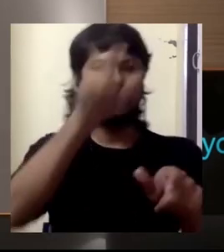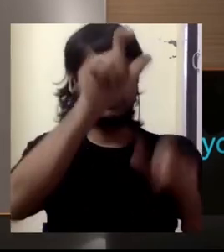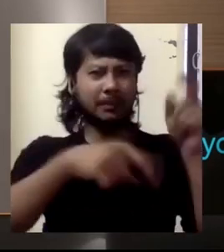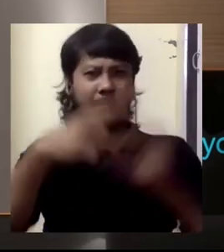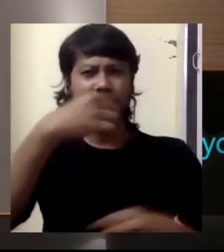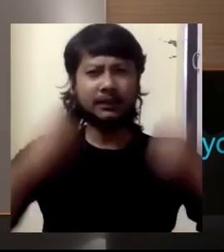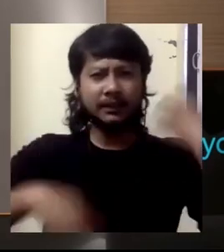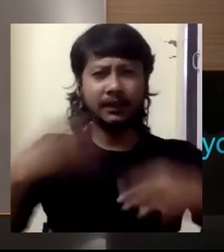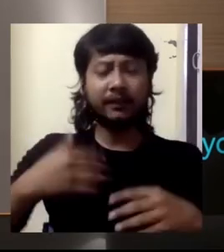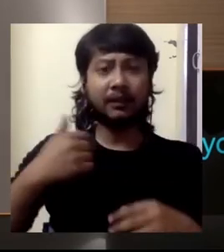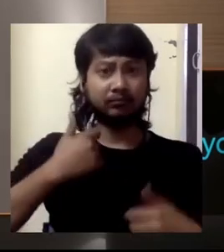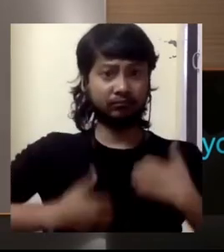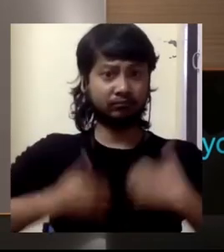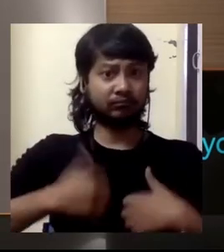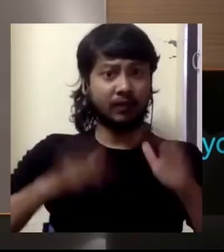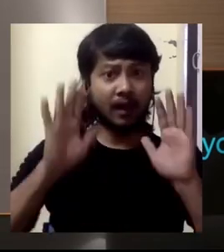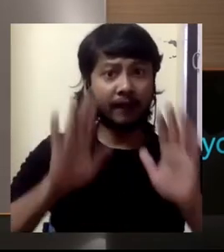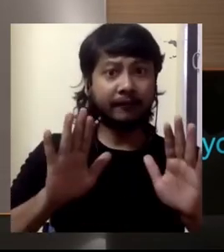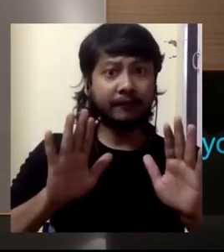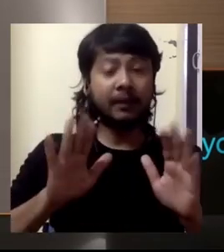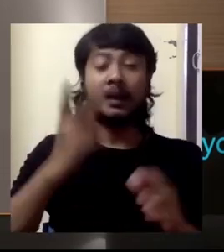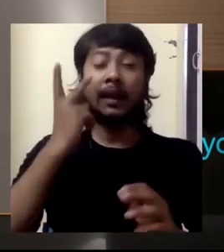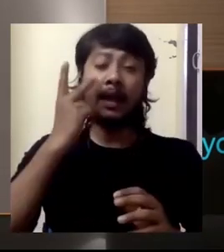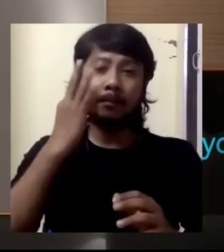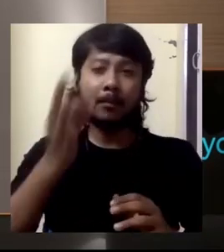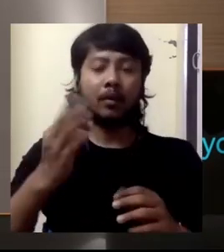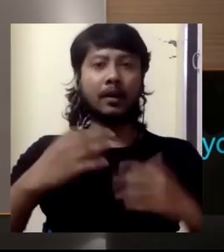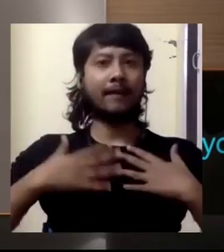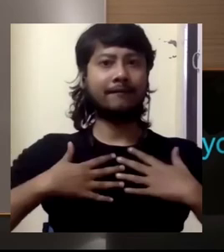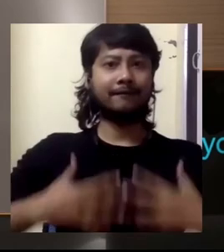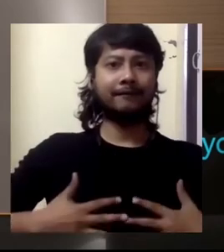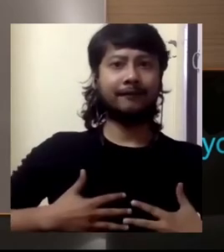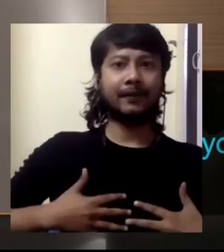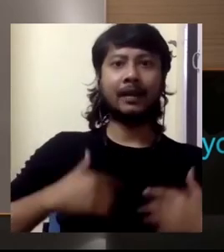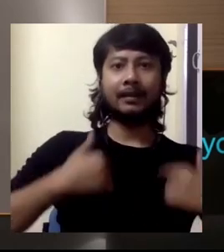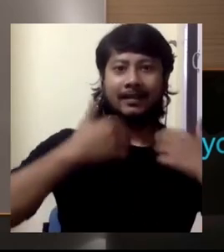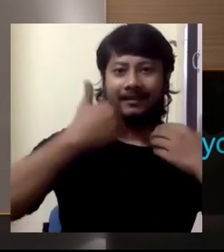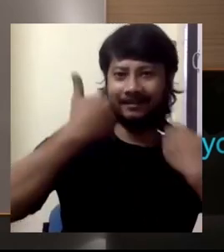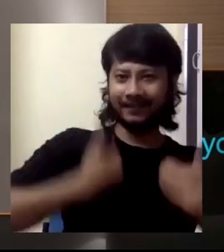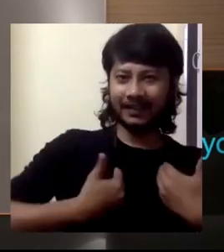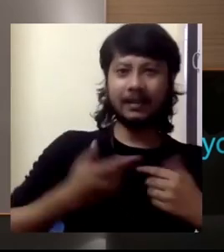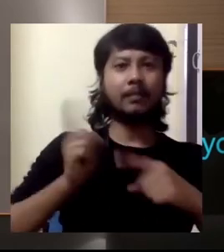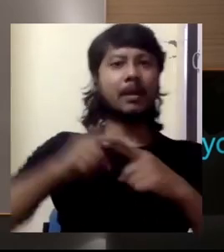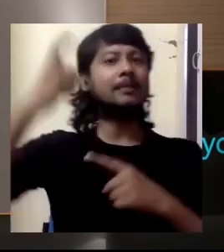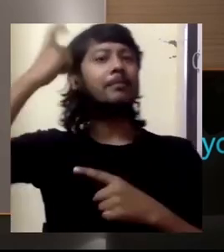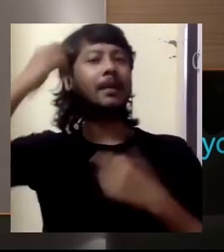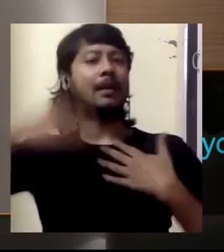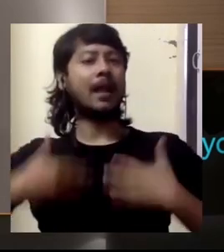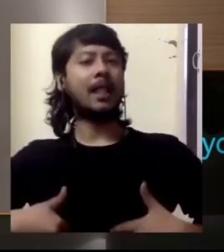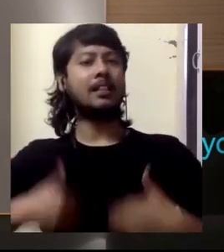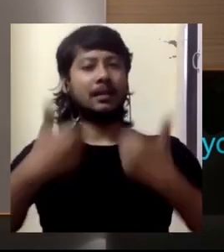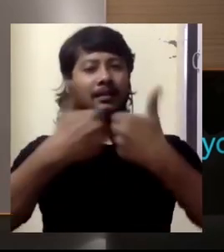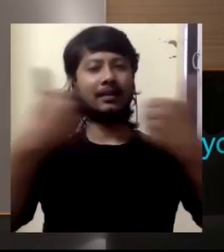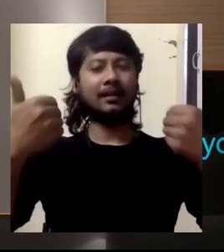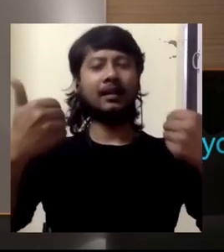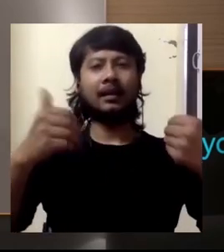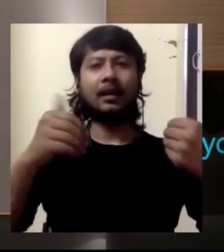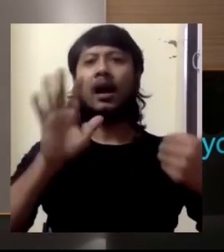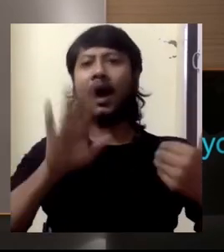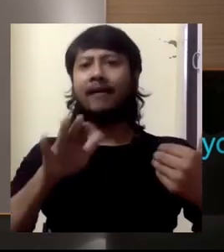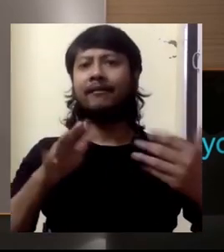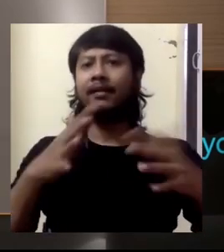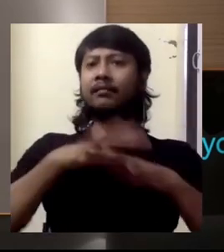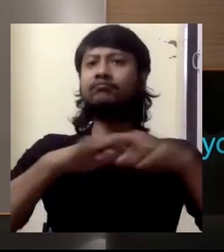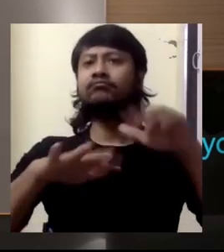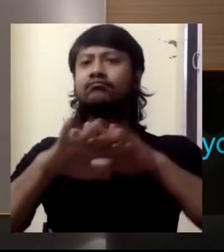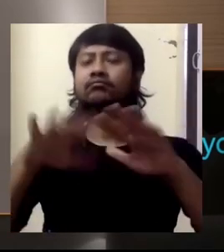look at physical health and mental health, there are lots of crossovers. I'm sure we recognize when people are dealing with diabetes, people are dealing